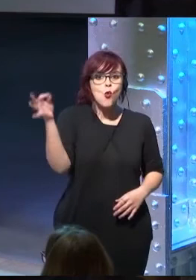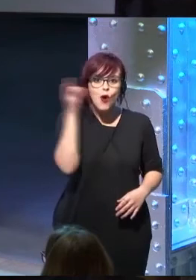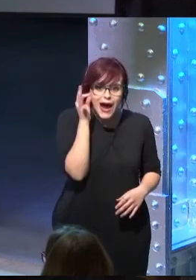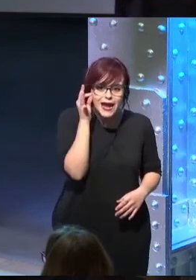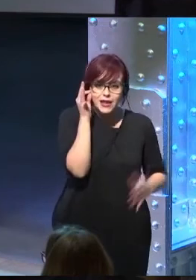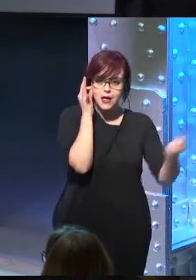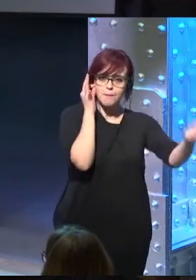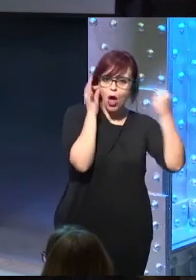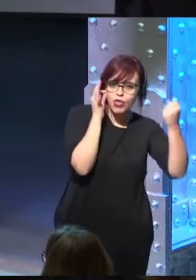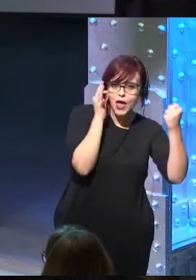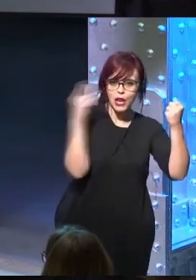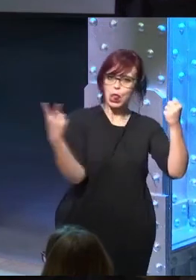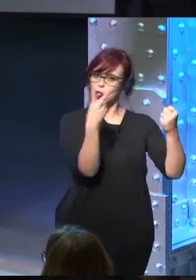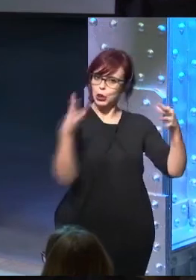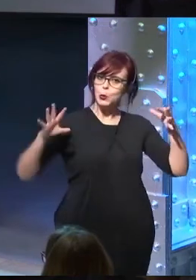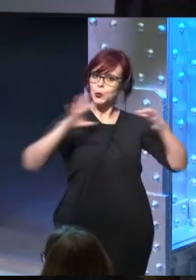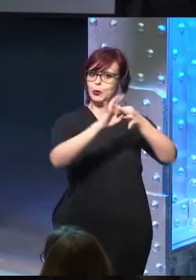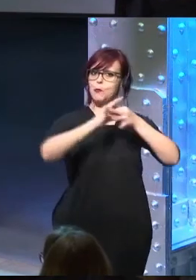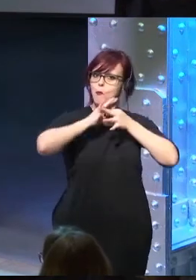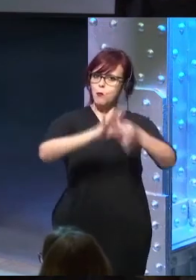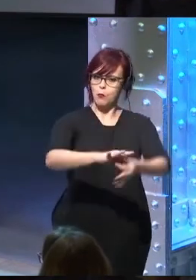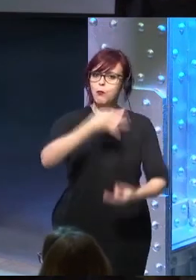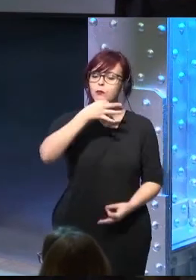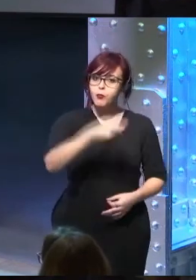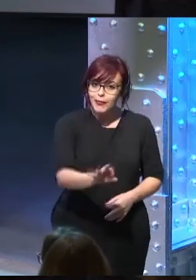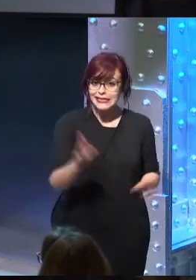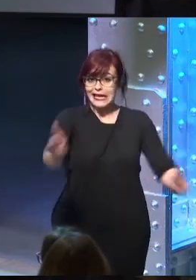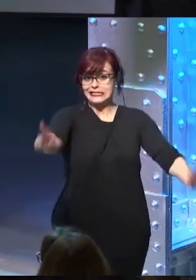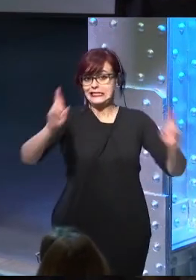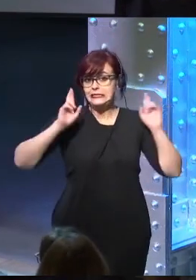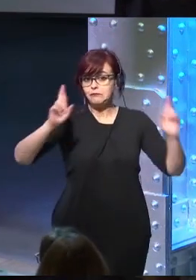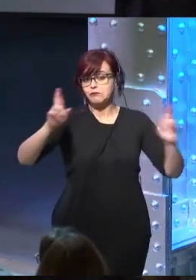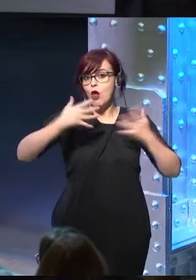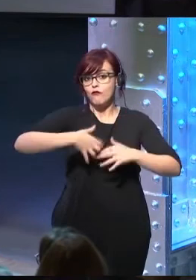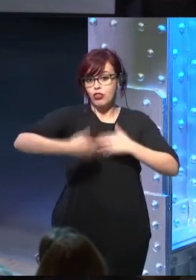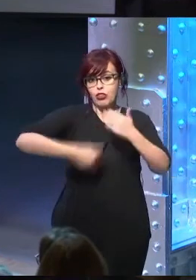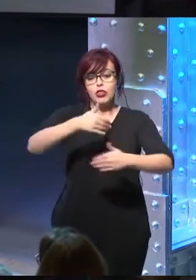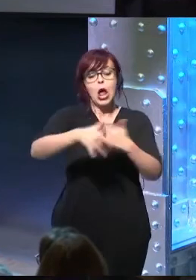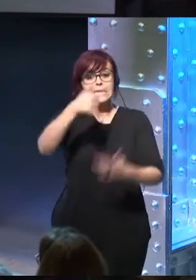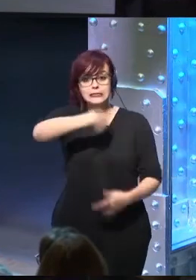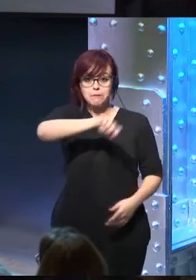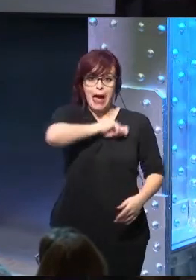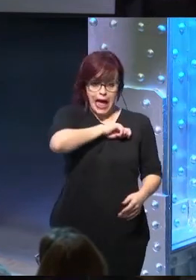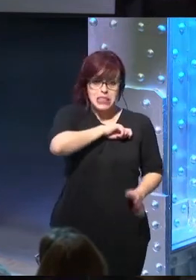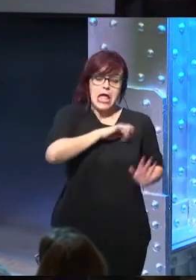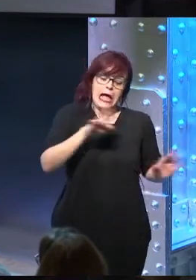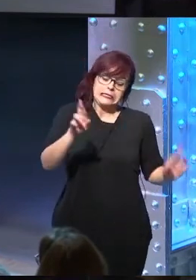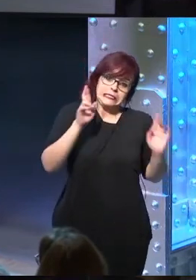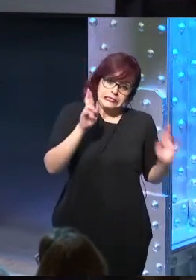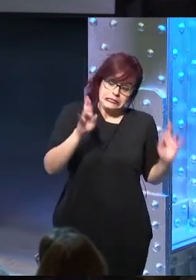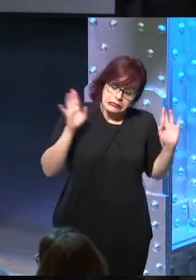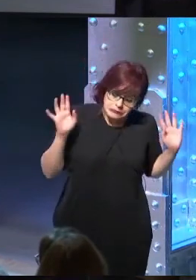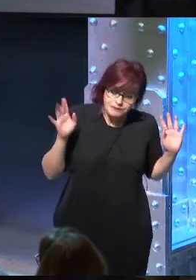together. Just think, for example, and I hope this works in Spanish as well as it does in English, if you think of the